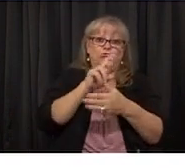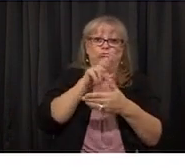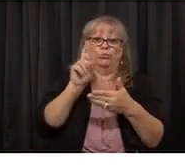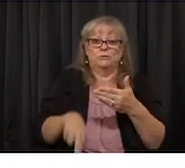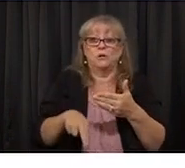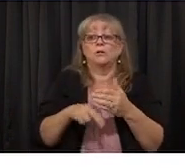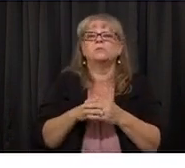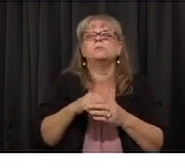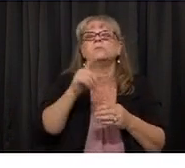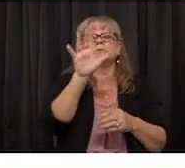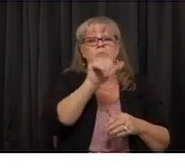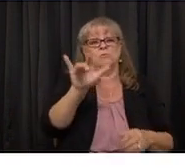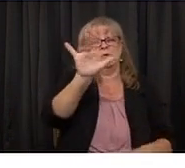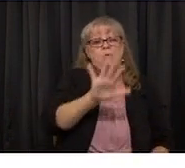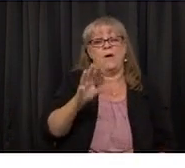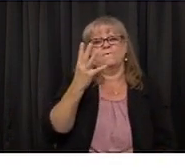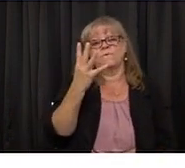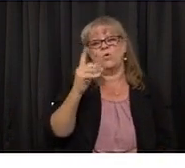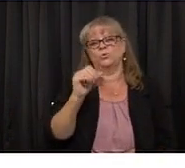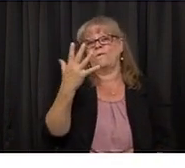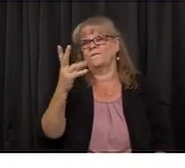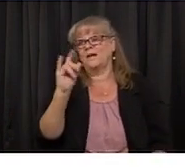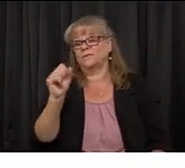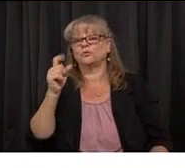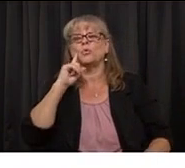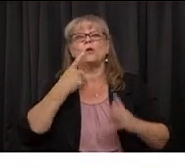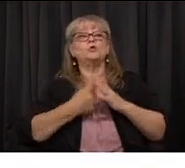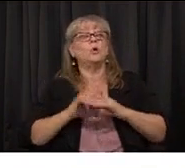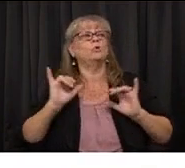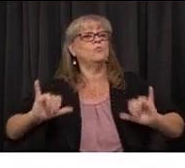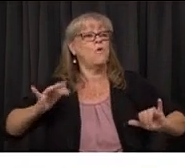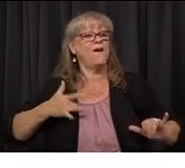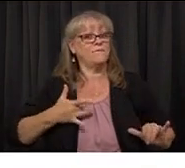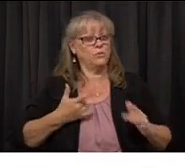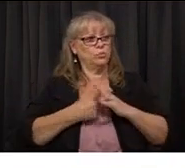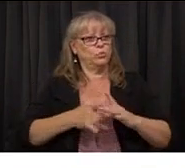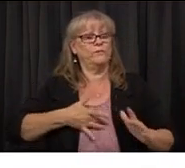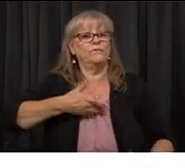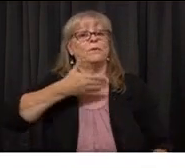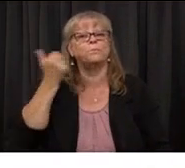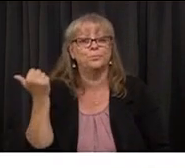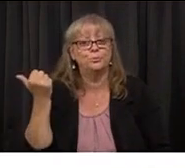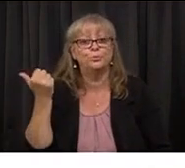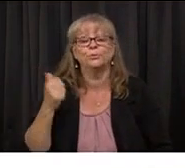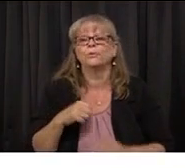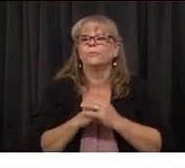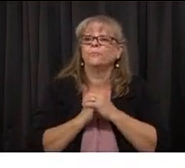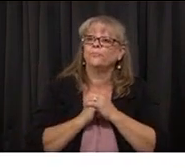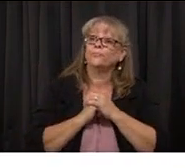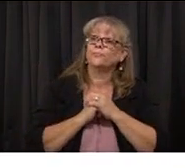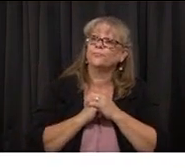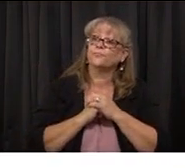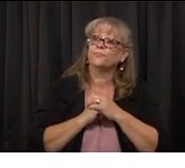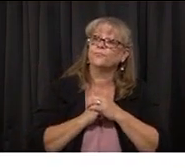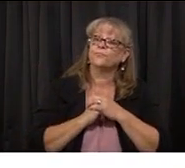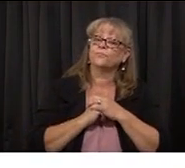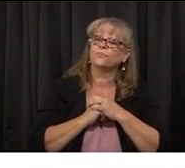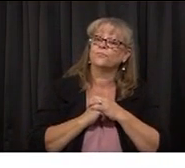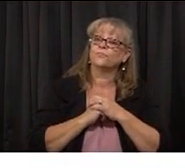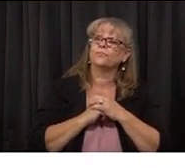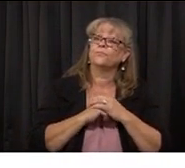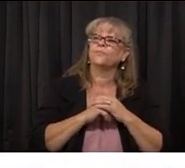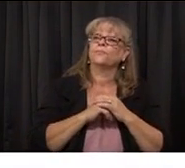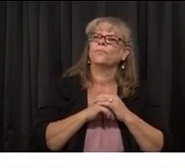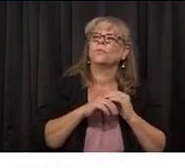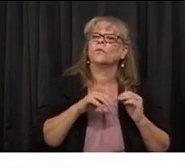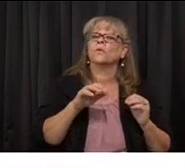5 days after the last symptom subsides, and then you can go out. Since this virus reached